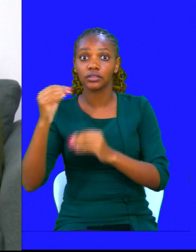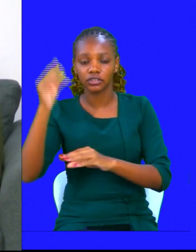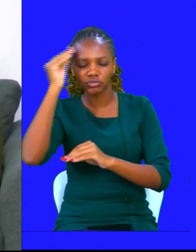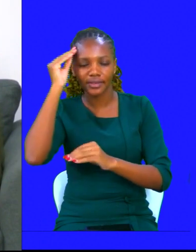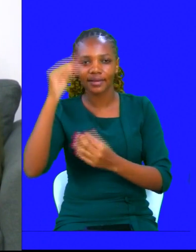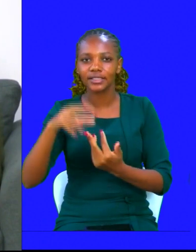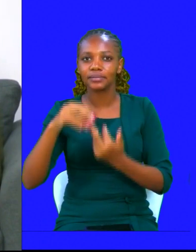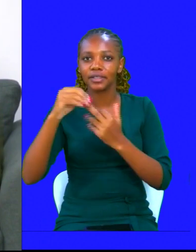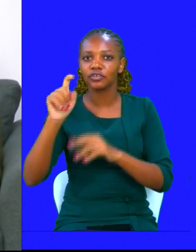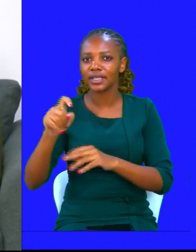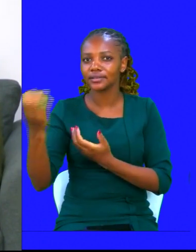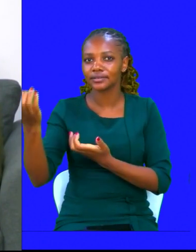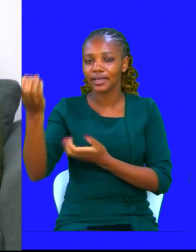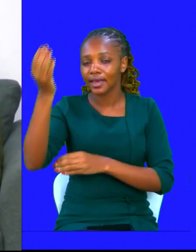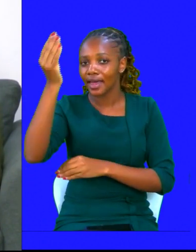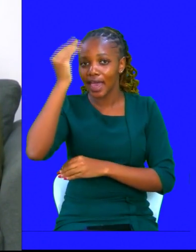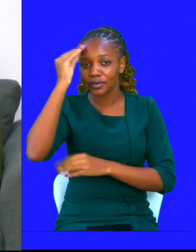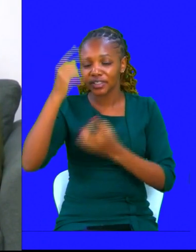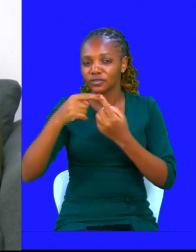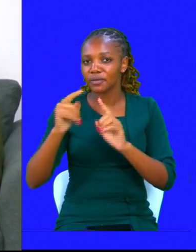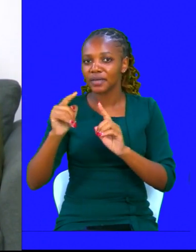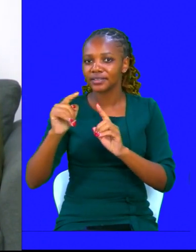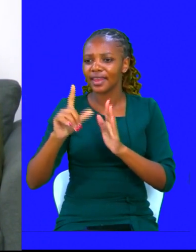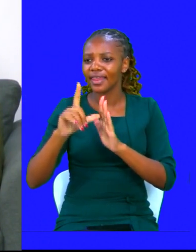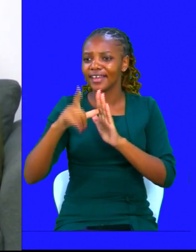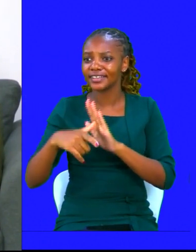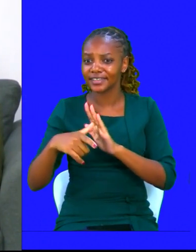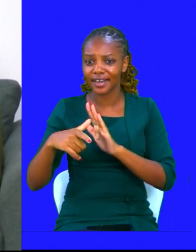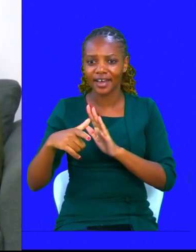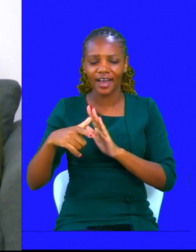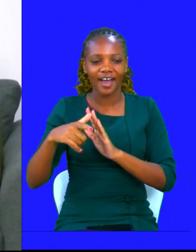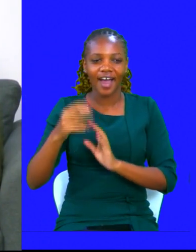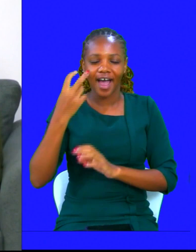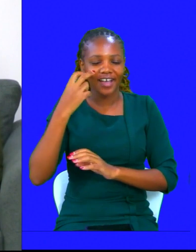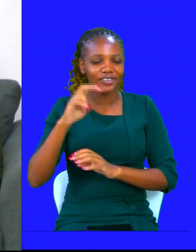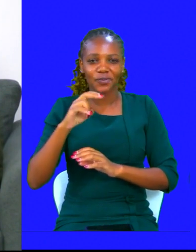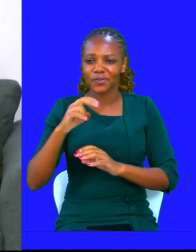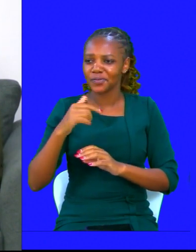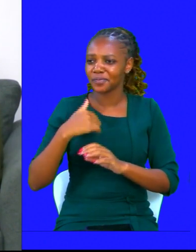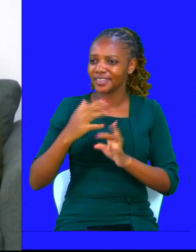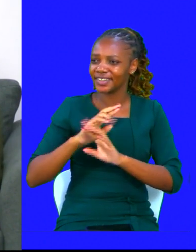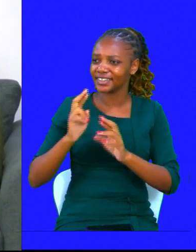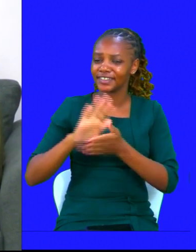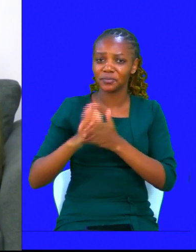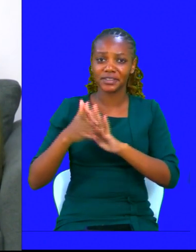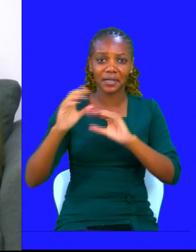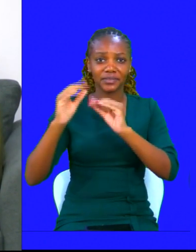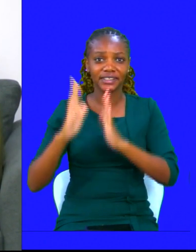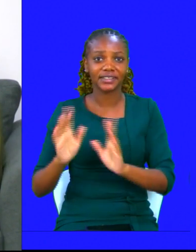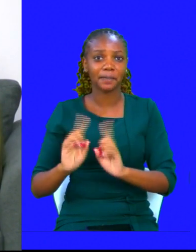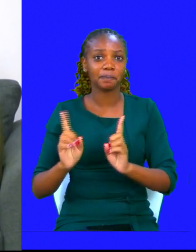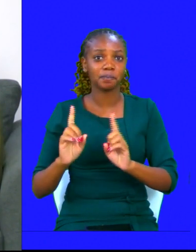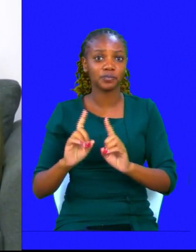but I soon realized education is not my calling. So I quickly left it. I